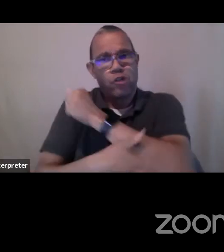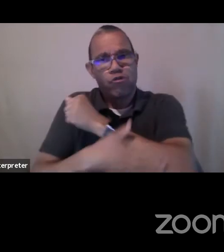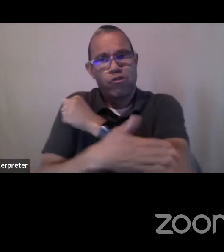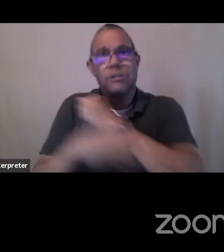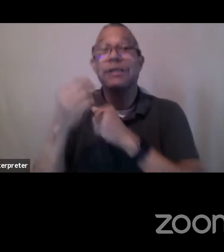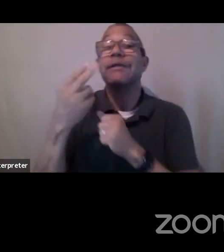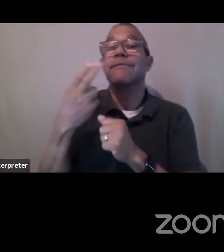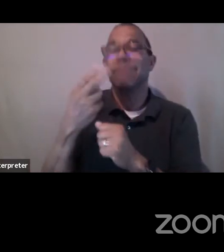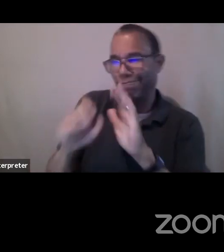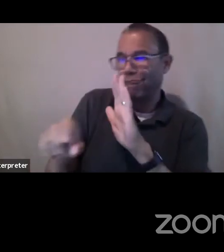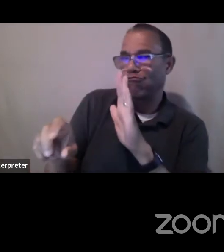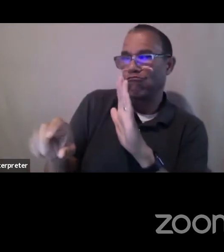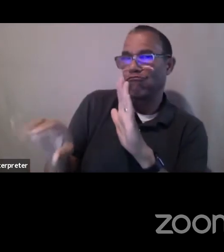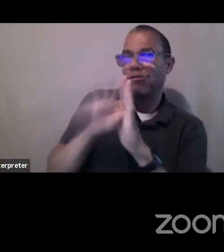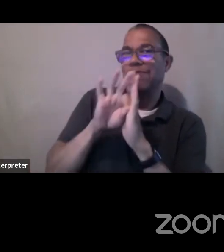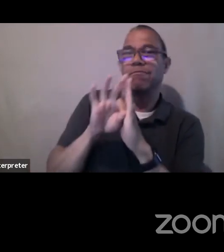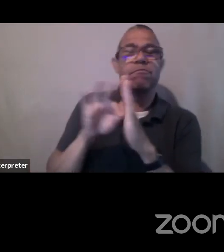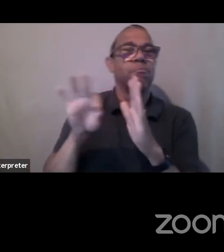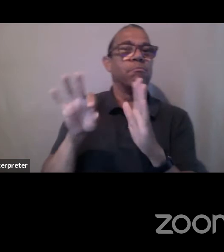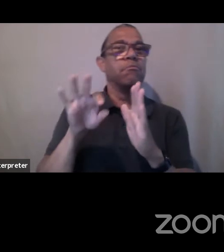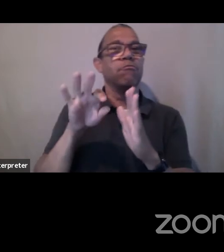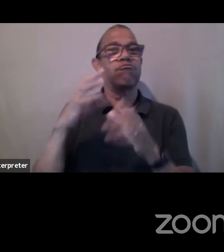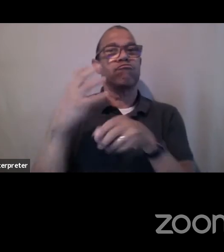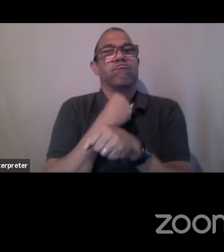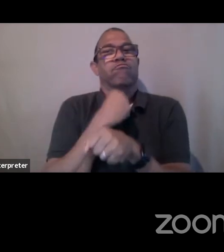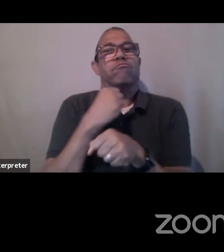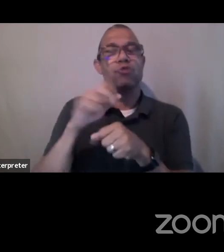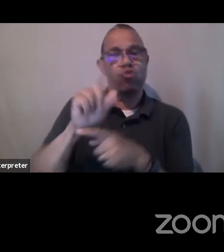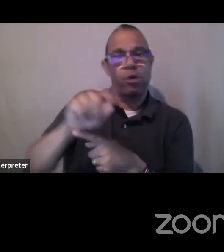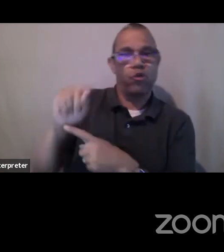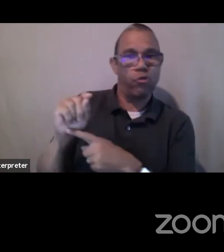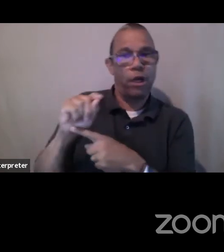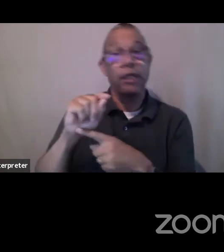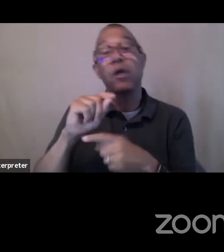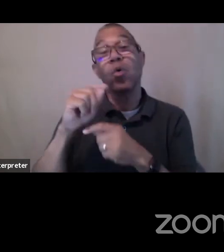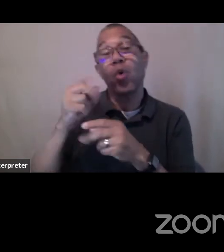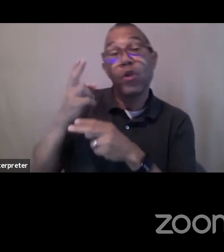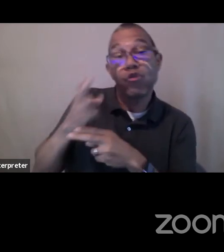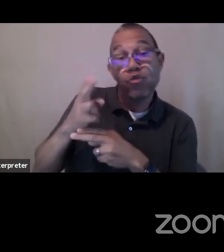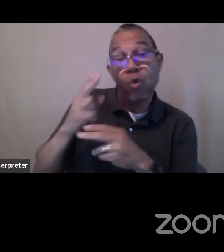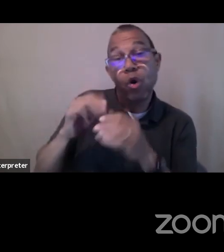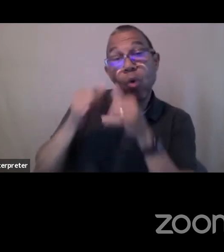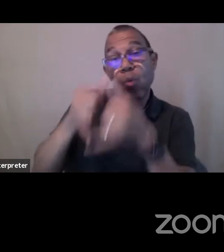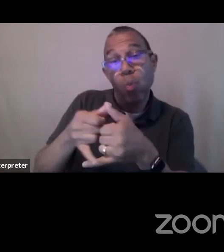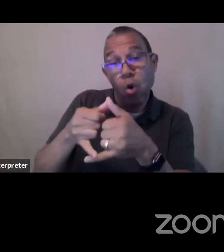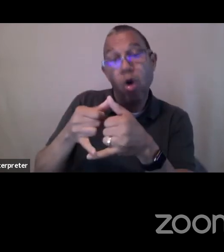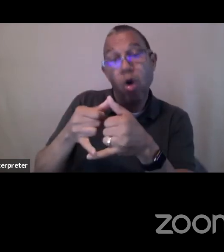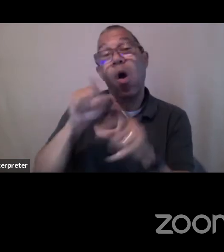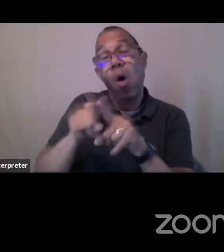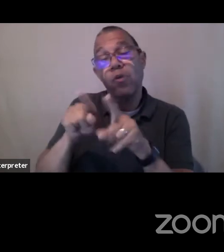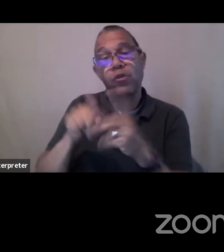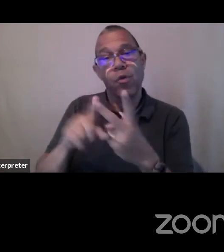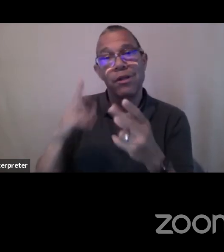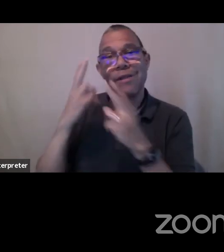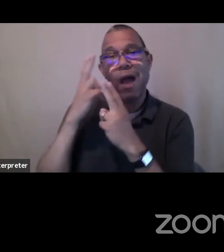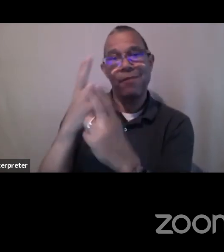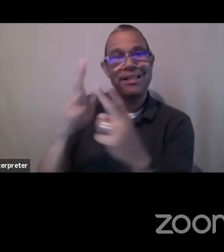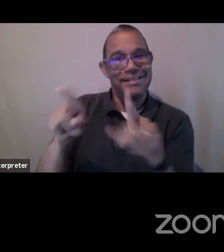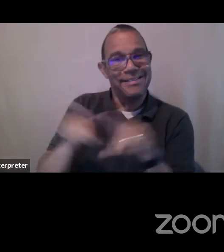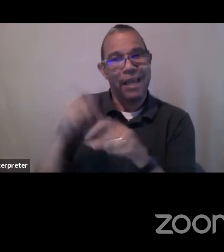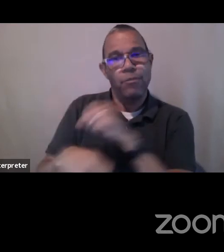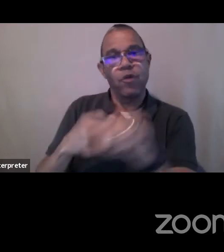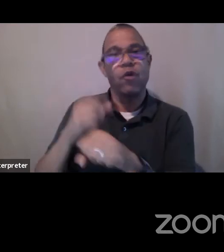Elliot Norton Award for Outstanding Directing for Arlequin's The Stone, and was also nominated in the same year for his direction of